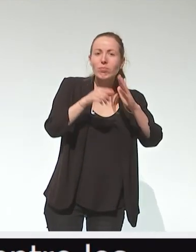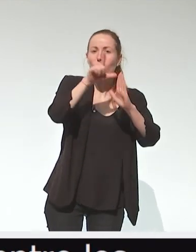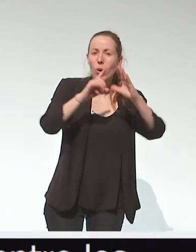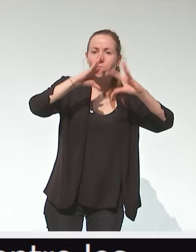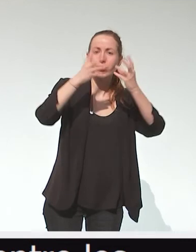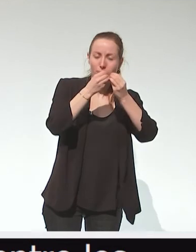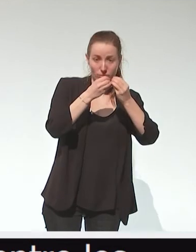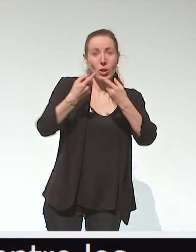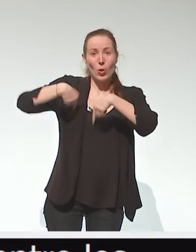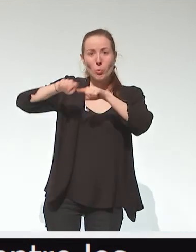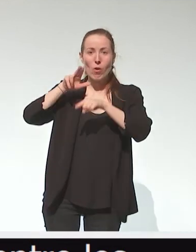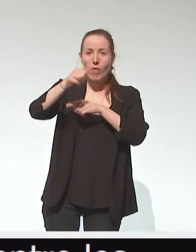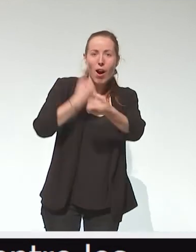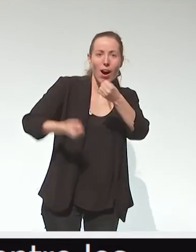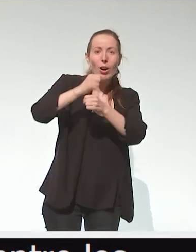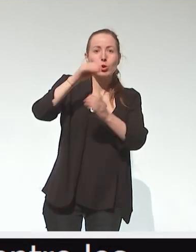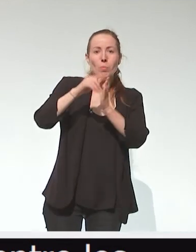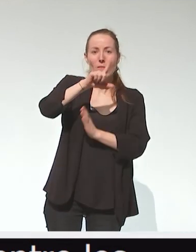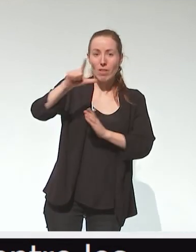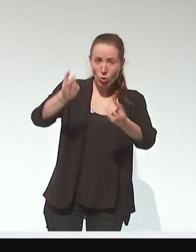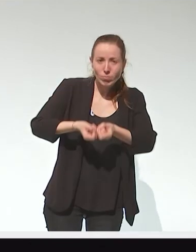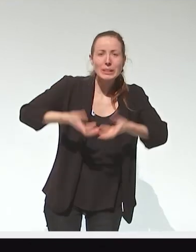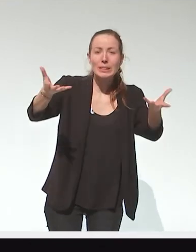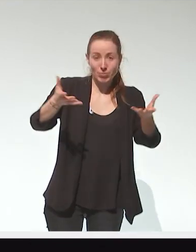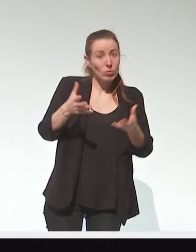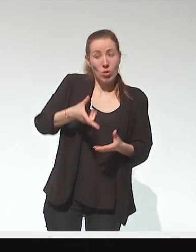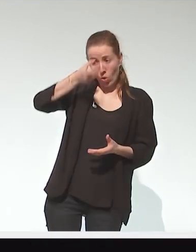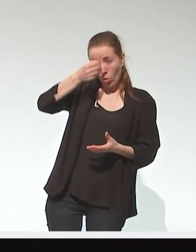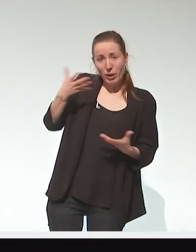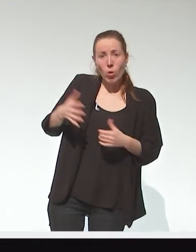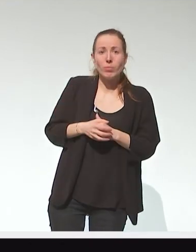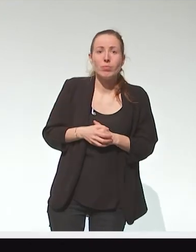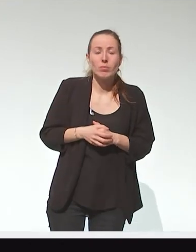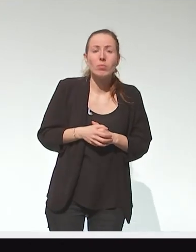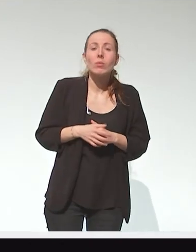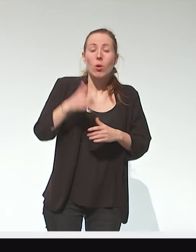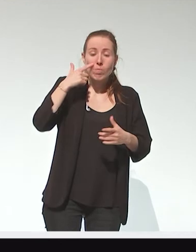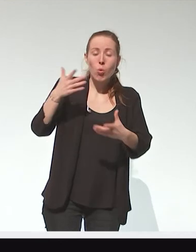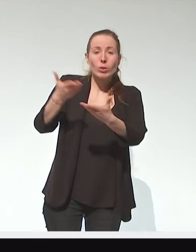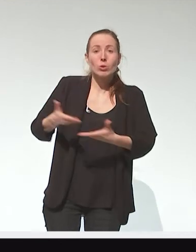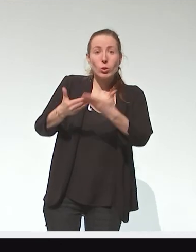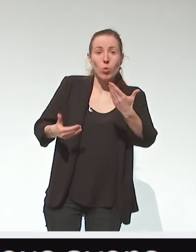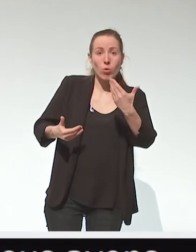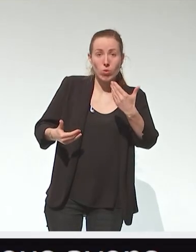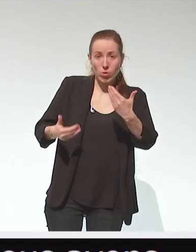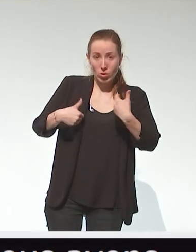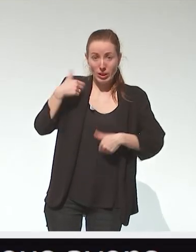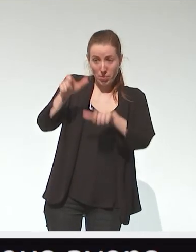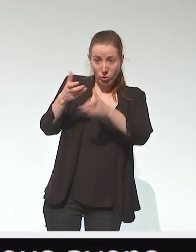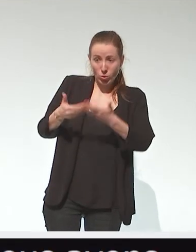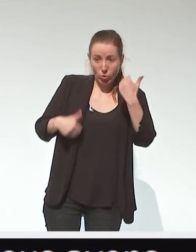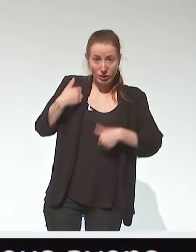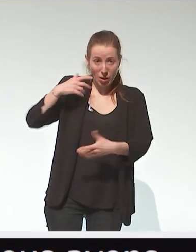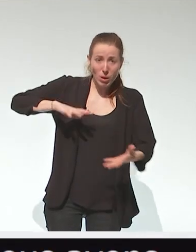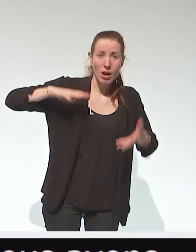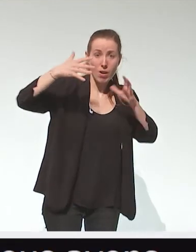against the backdrop of the future employment package that should be initiated in 2022, a major driver for improving employment of PWDs